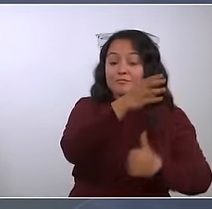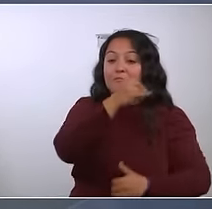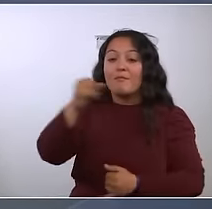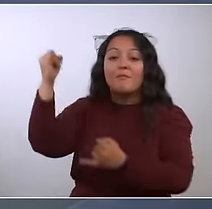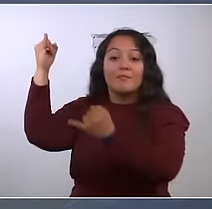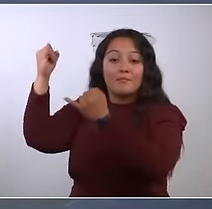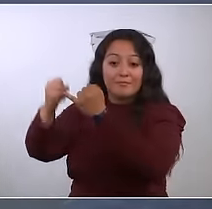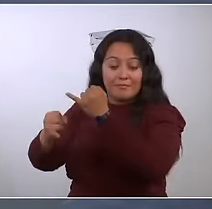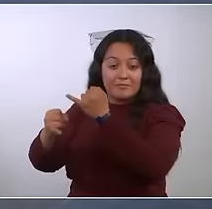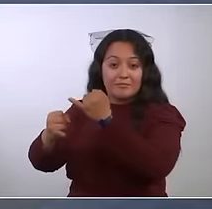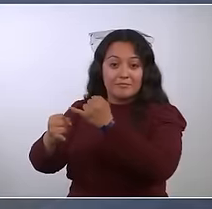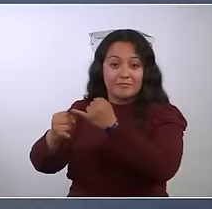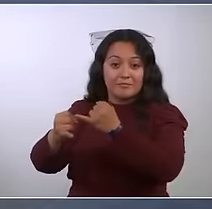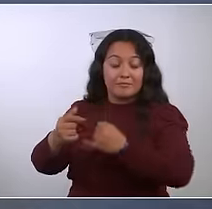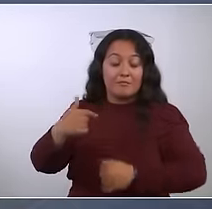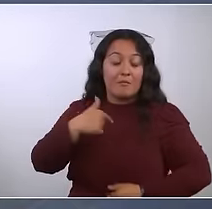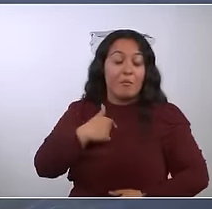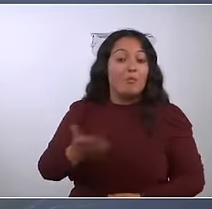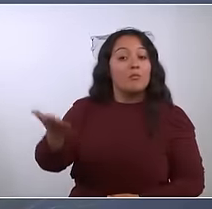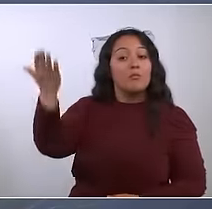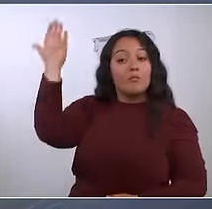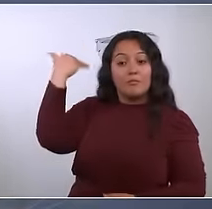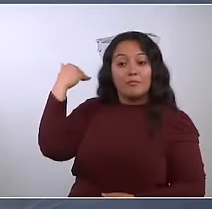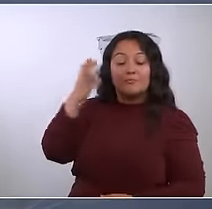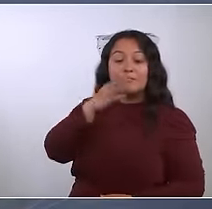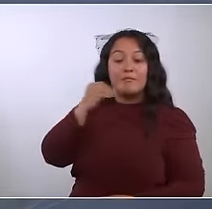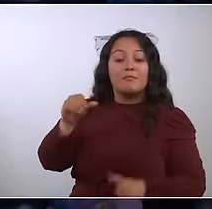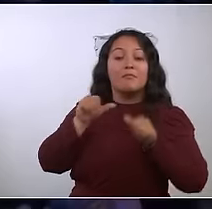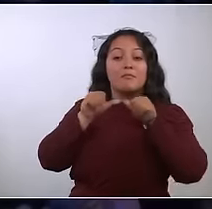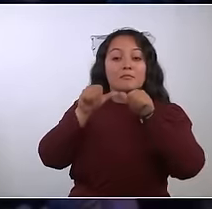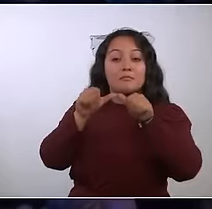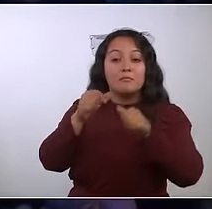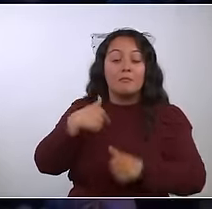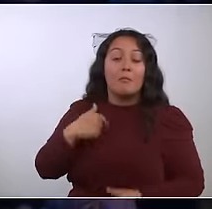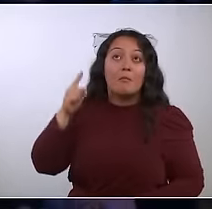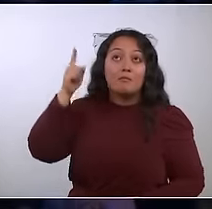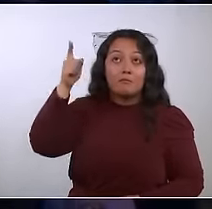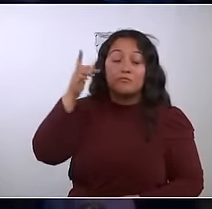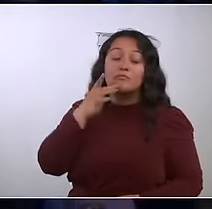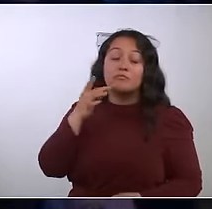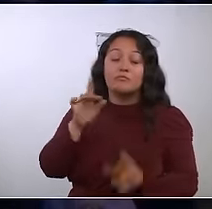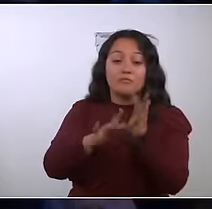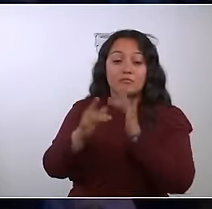and the end. El que es, el que era. Who was, el is, que ha de venir. And is yet to el come.